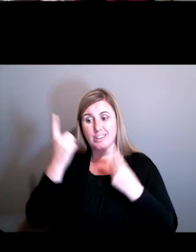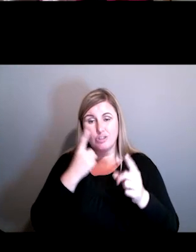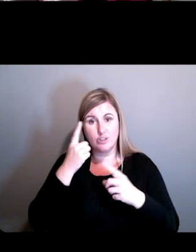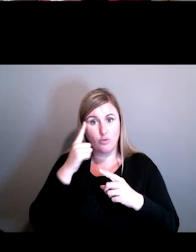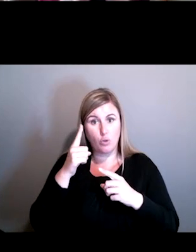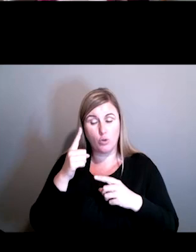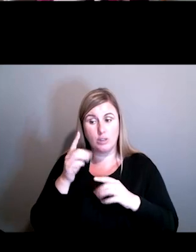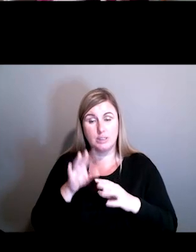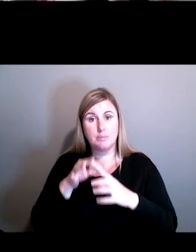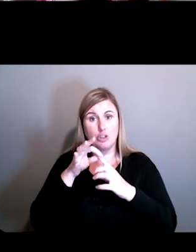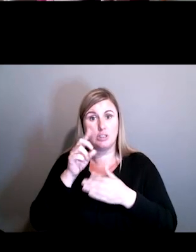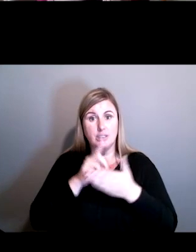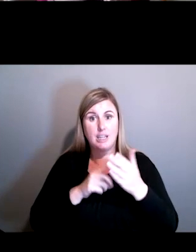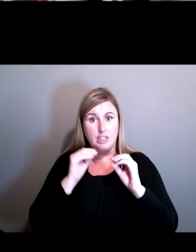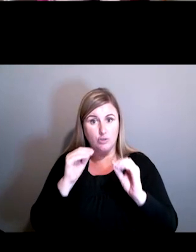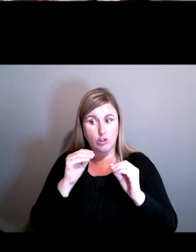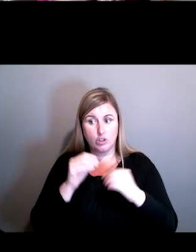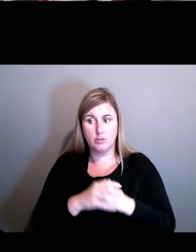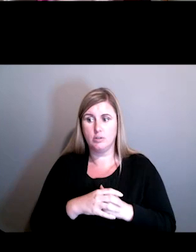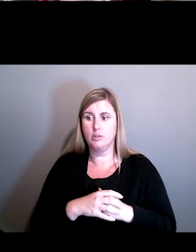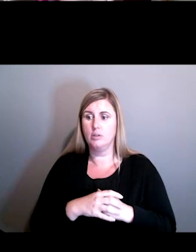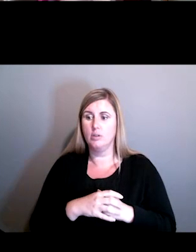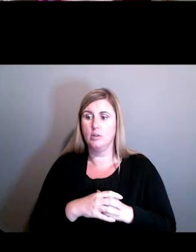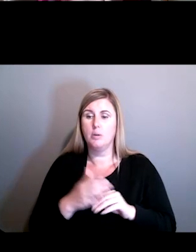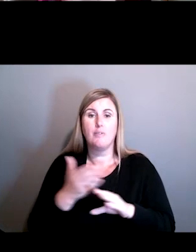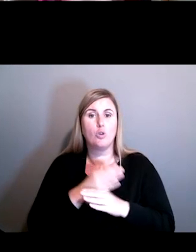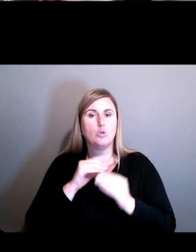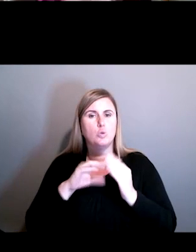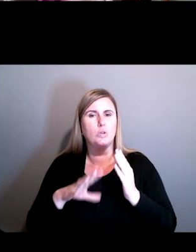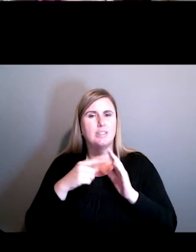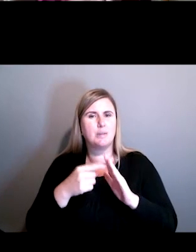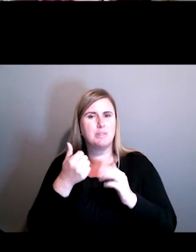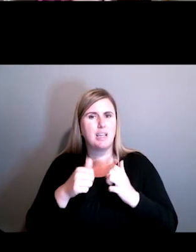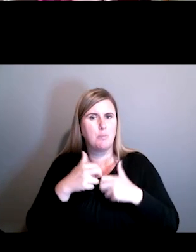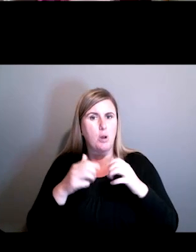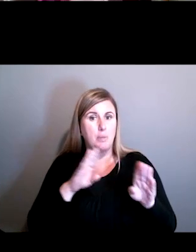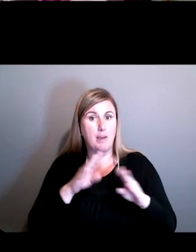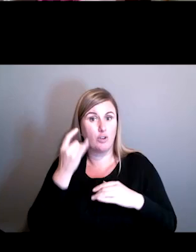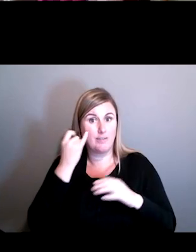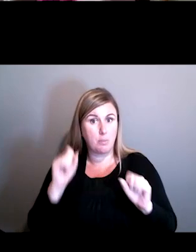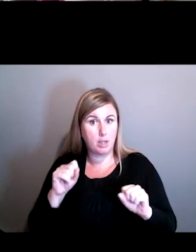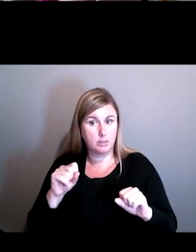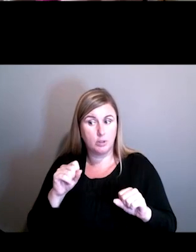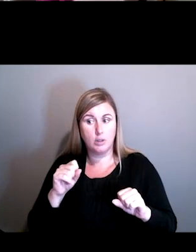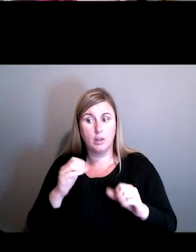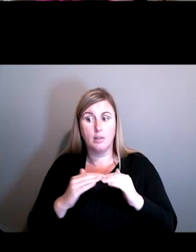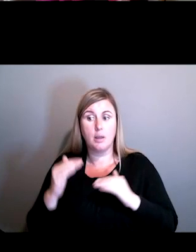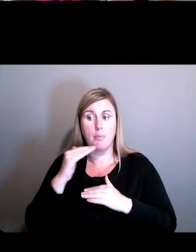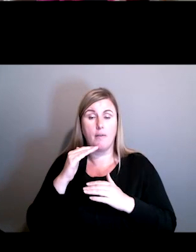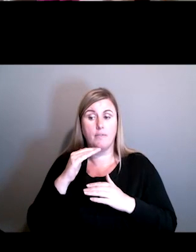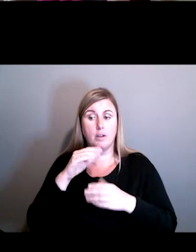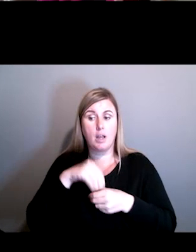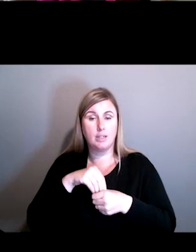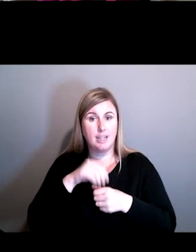designed instruction. Before a student exhibits any problem behavior, if possible, the above content can and should